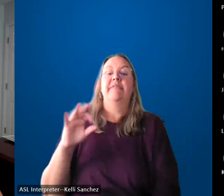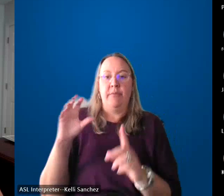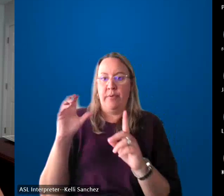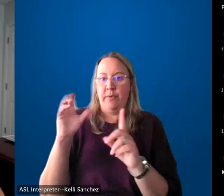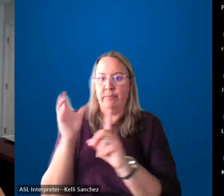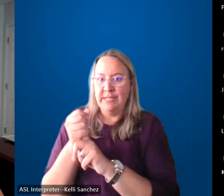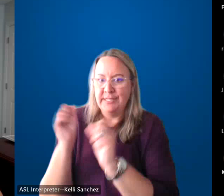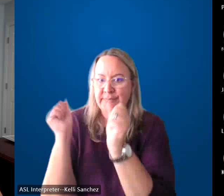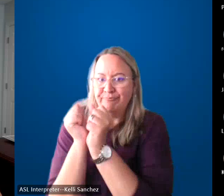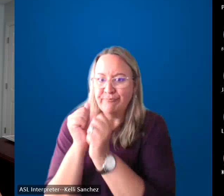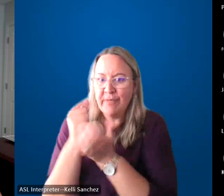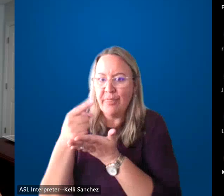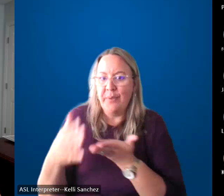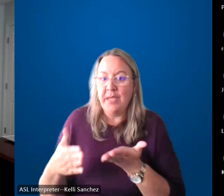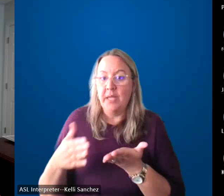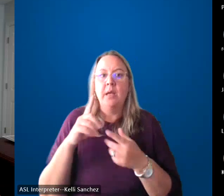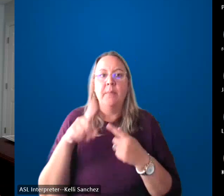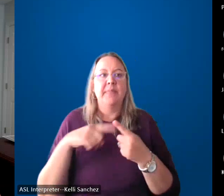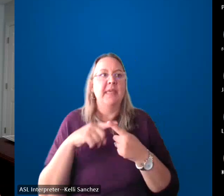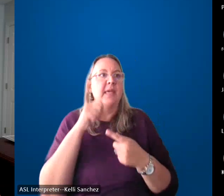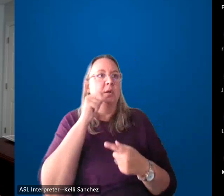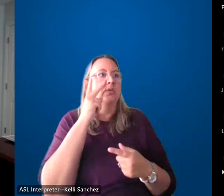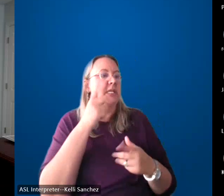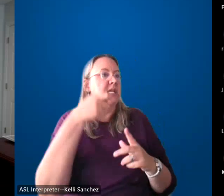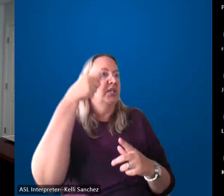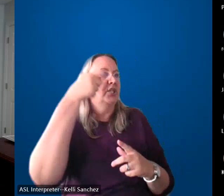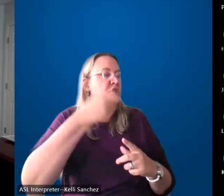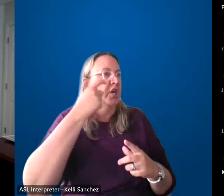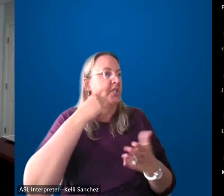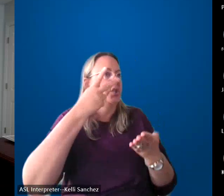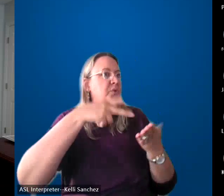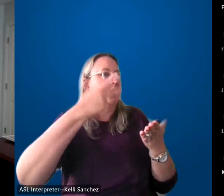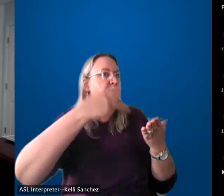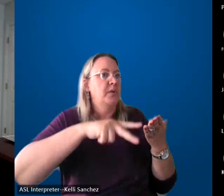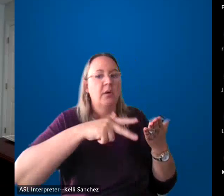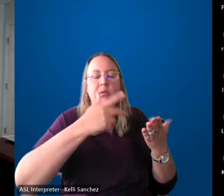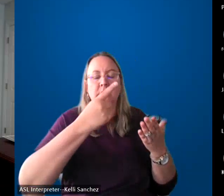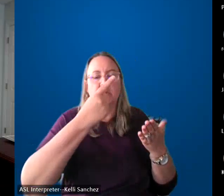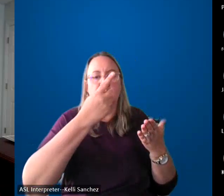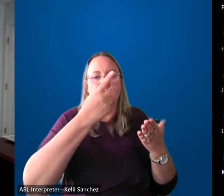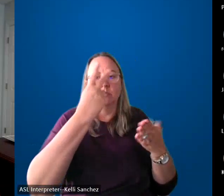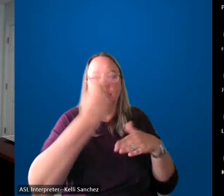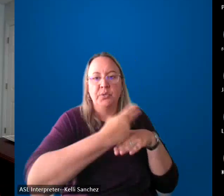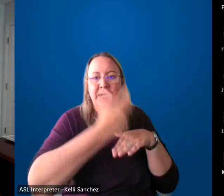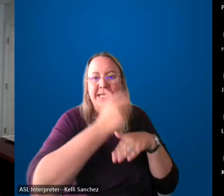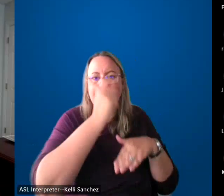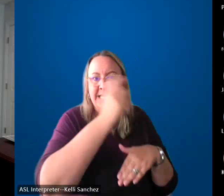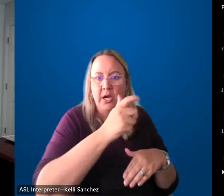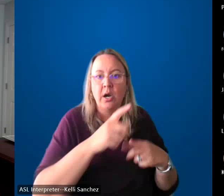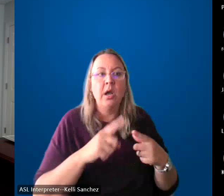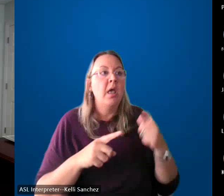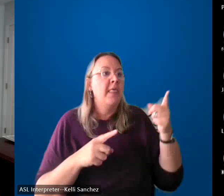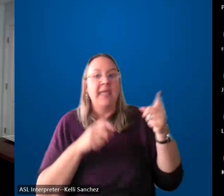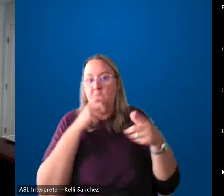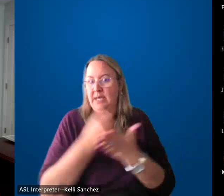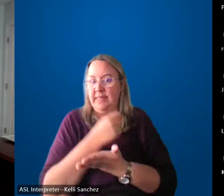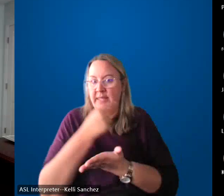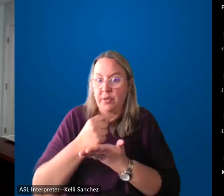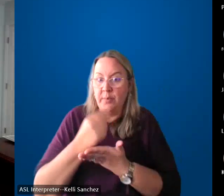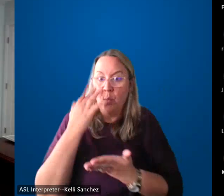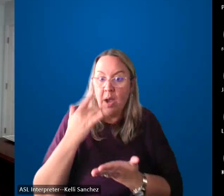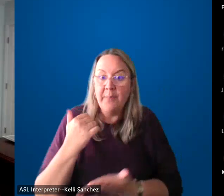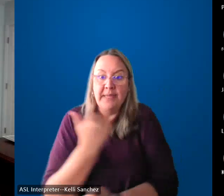weekend and they don't see a judge till Wednesday of the next week, and the judge orders them treatment. Well, they might not get the treatment they need because the drugs are